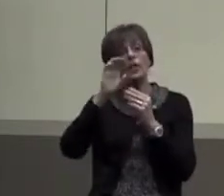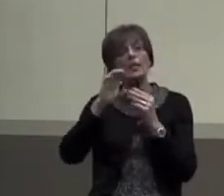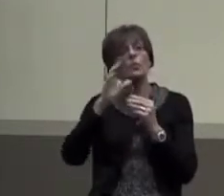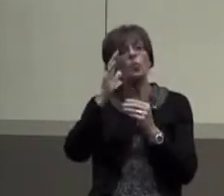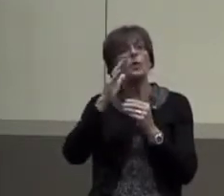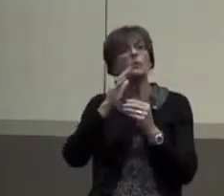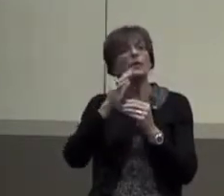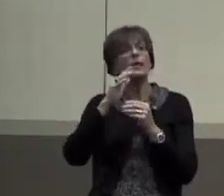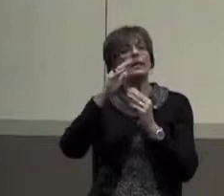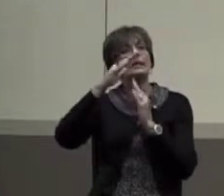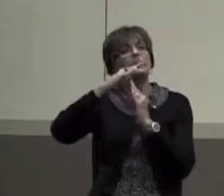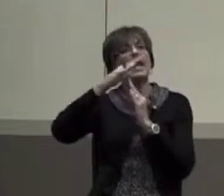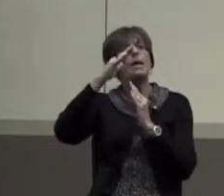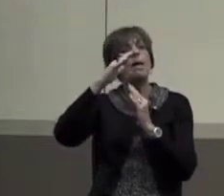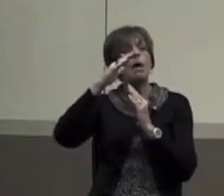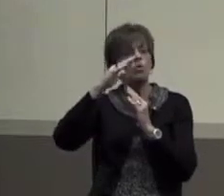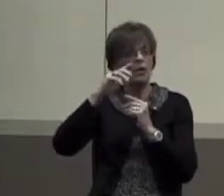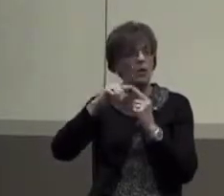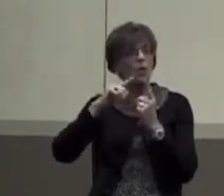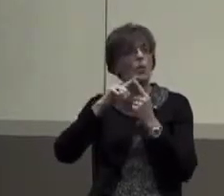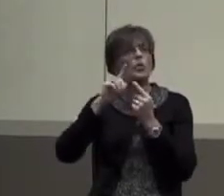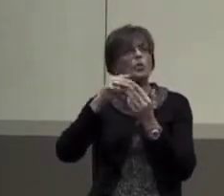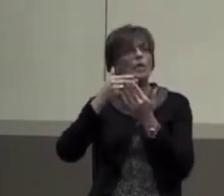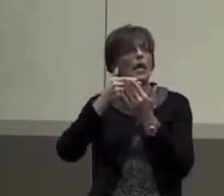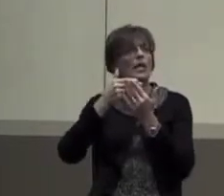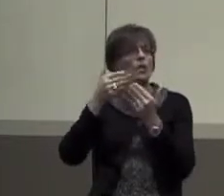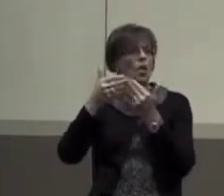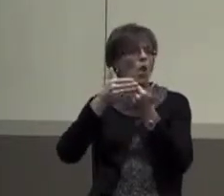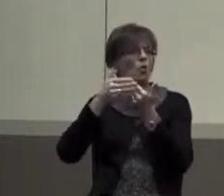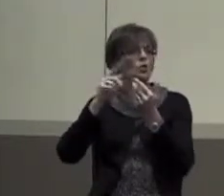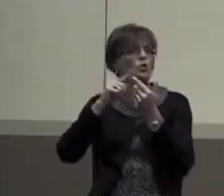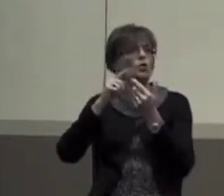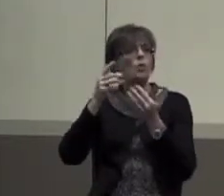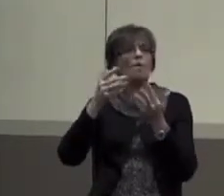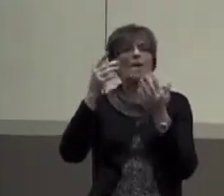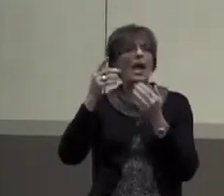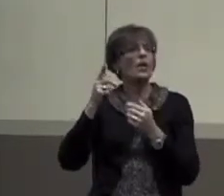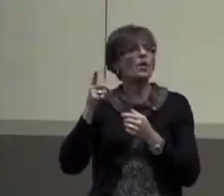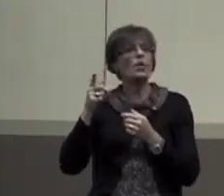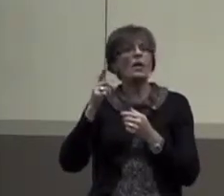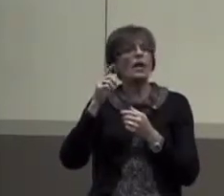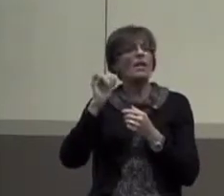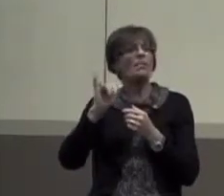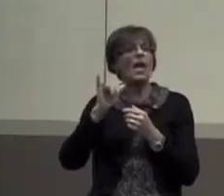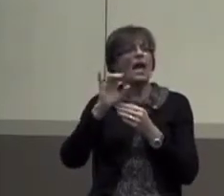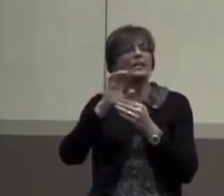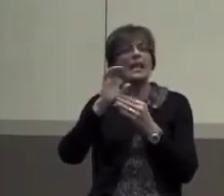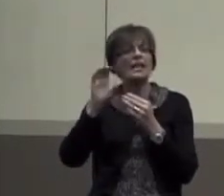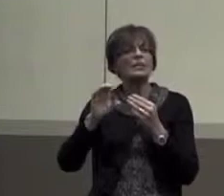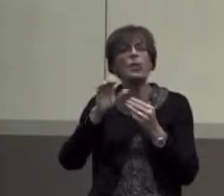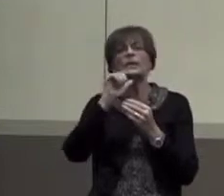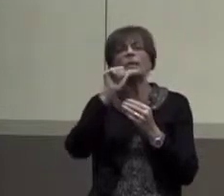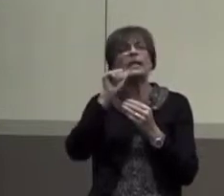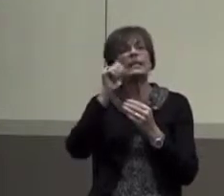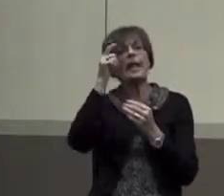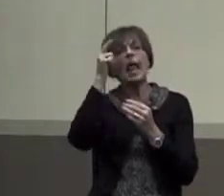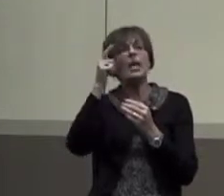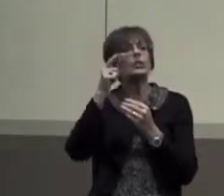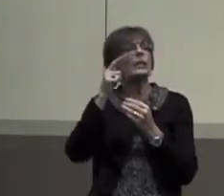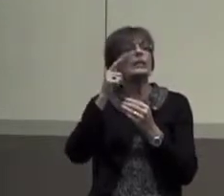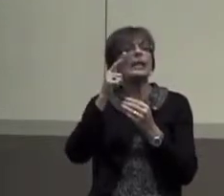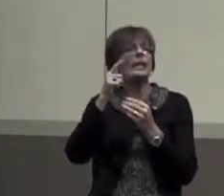out when you got too close to a fire. The consequence doesn't logically flow from the behavior.